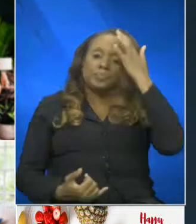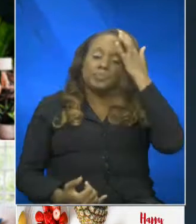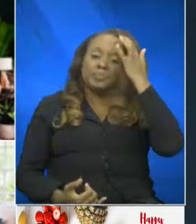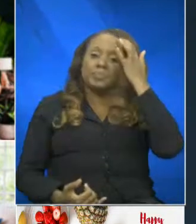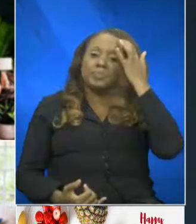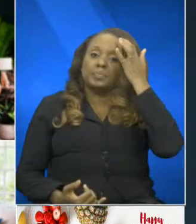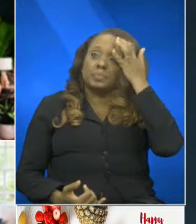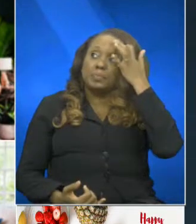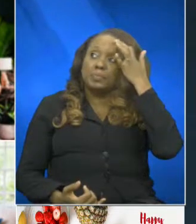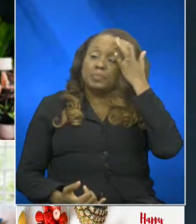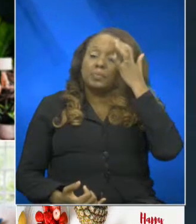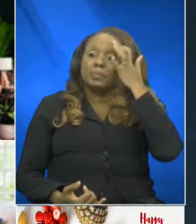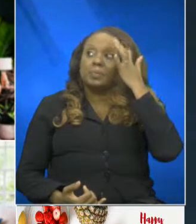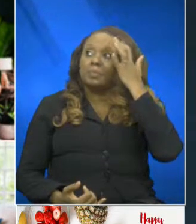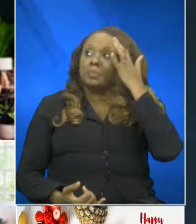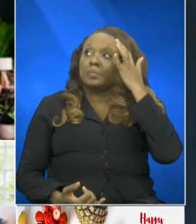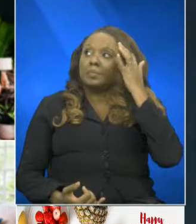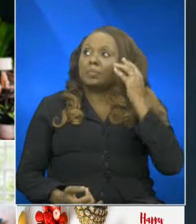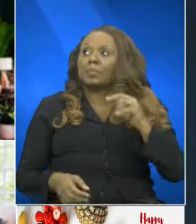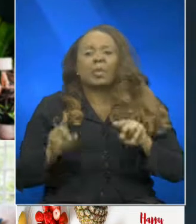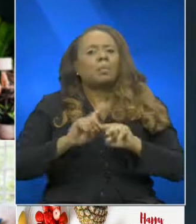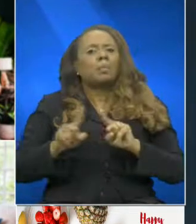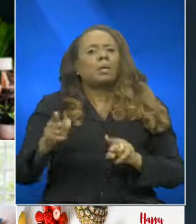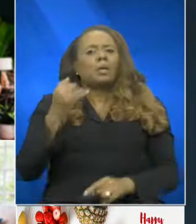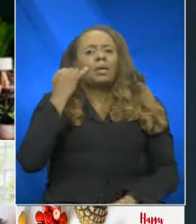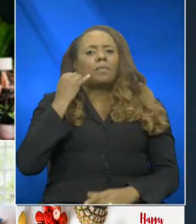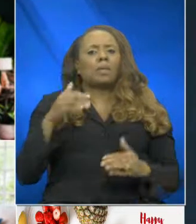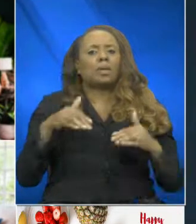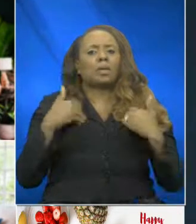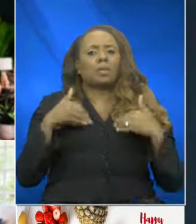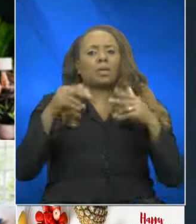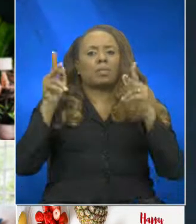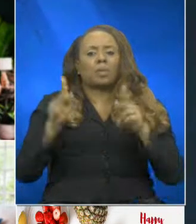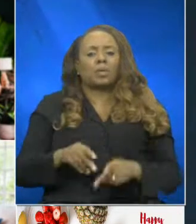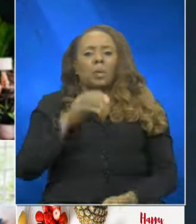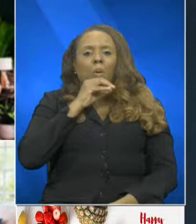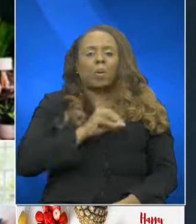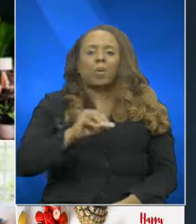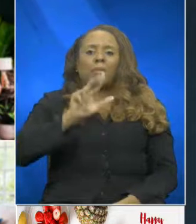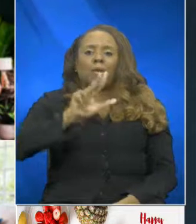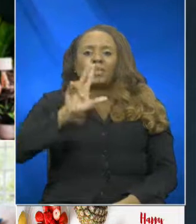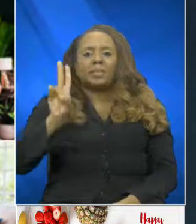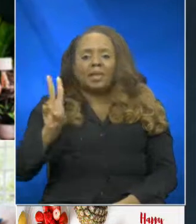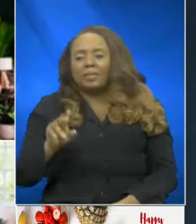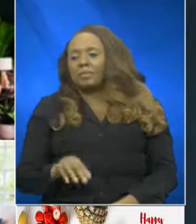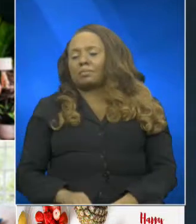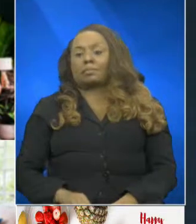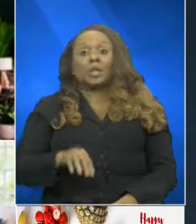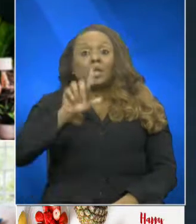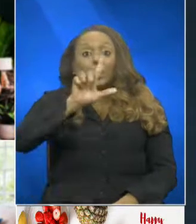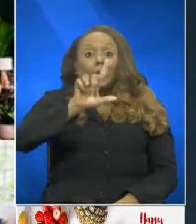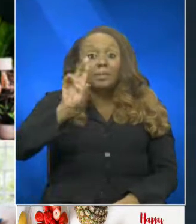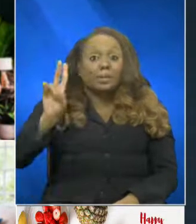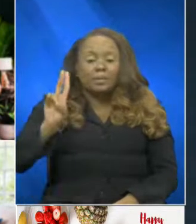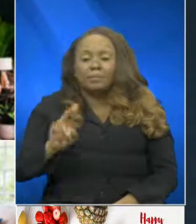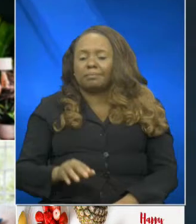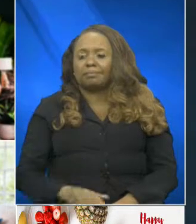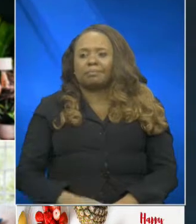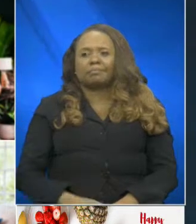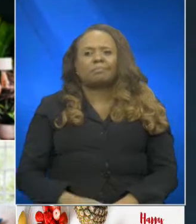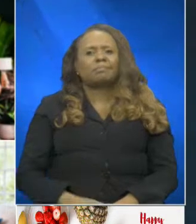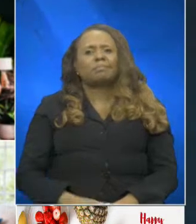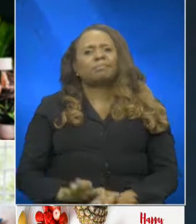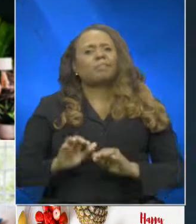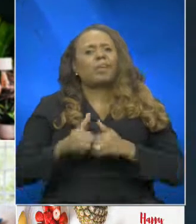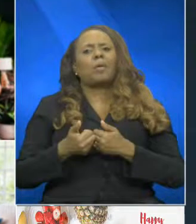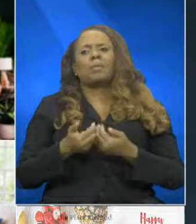talk to the young person who is 37 or 27 and how they are going to conduct their life